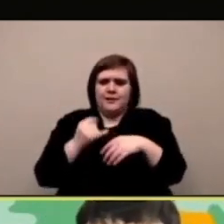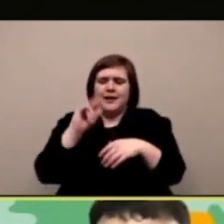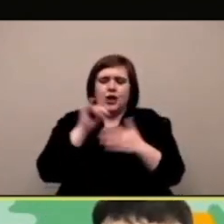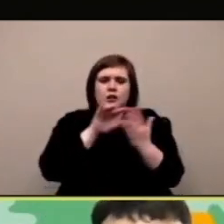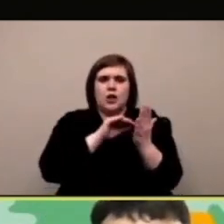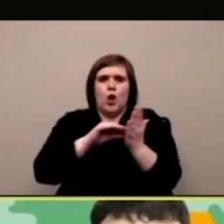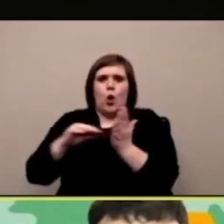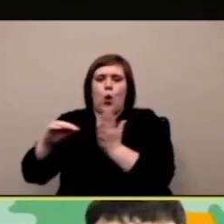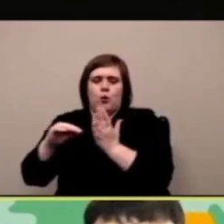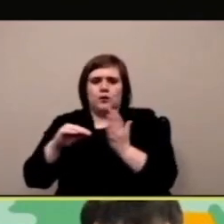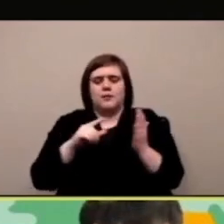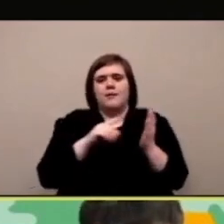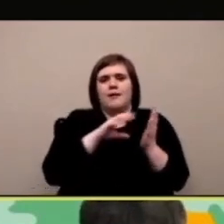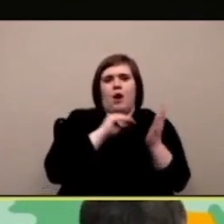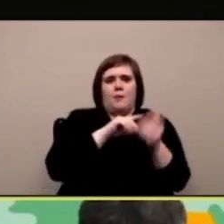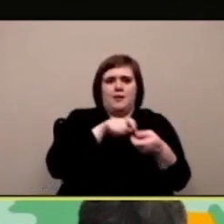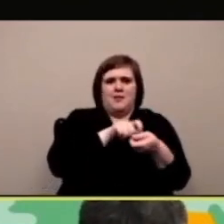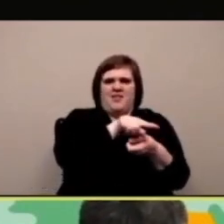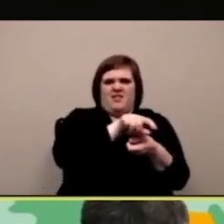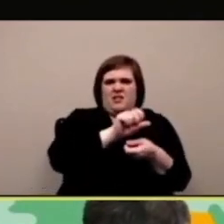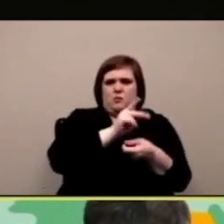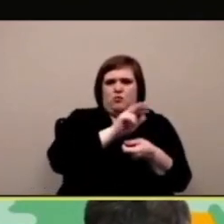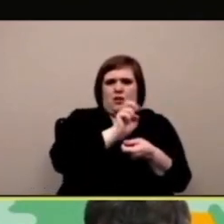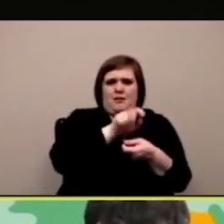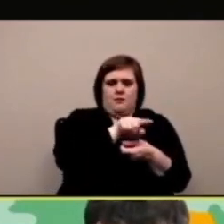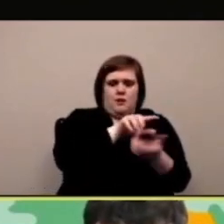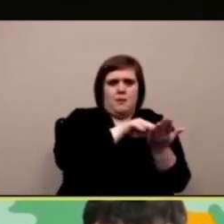to make copies of a sprite, and they all just